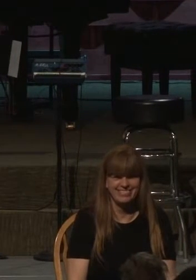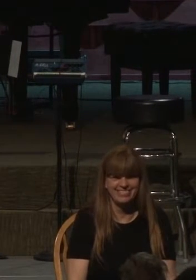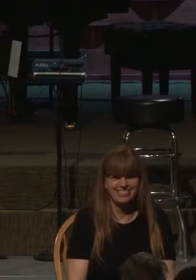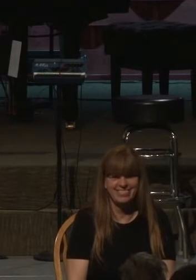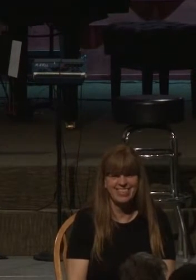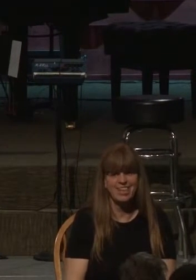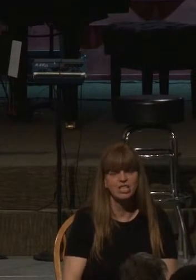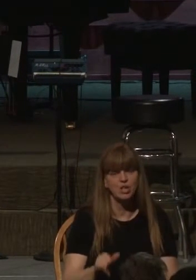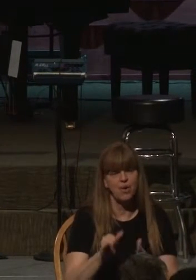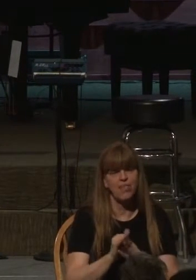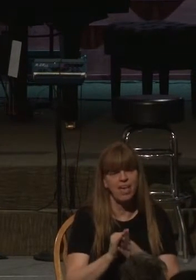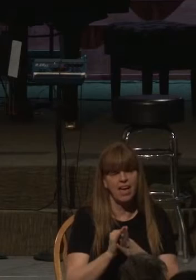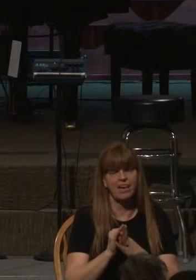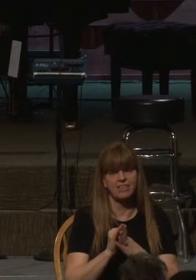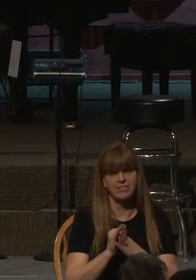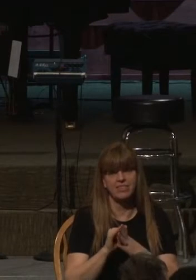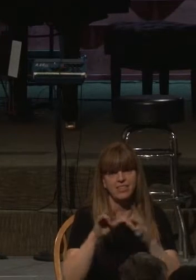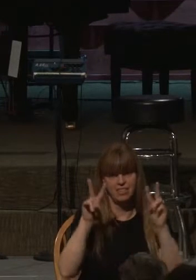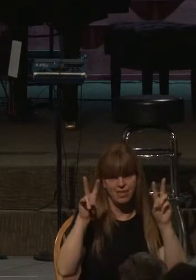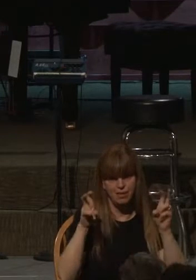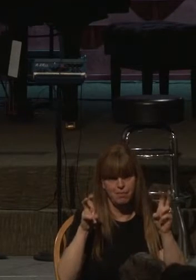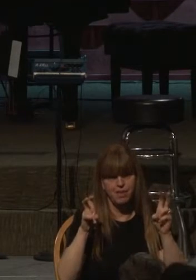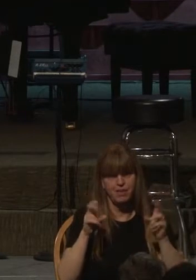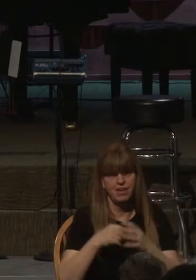So in that vein,